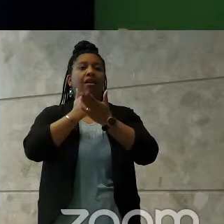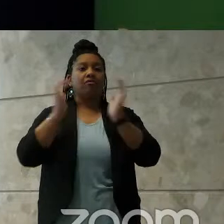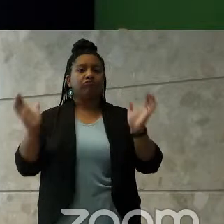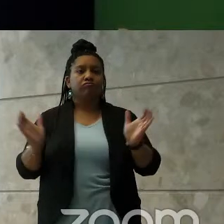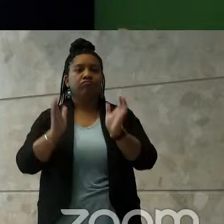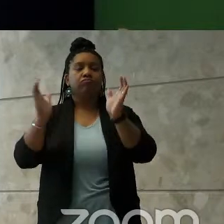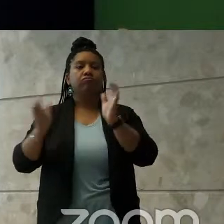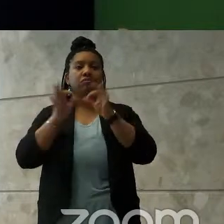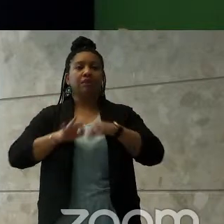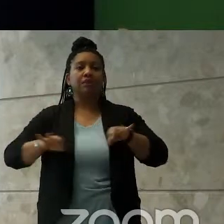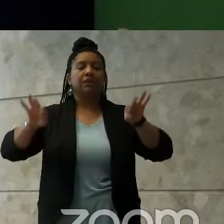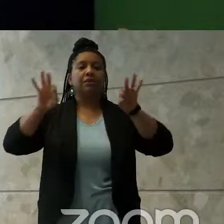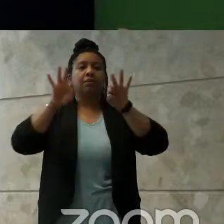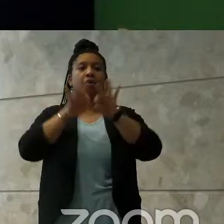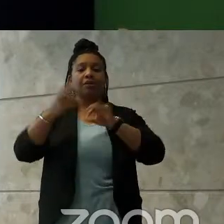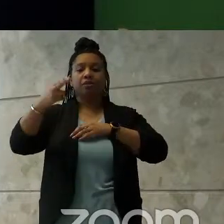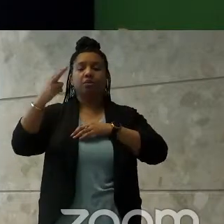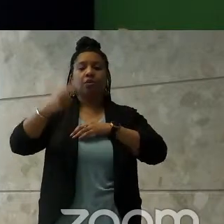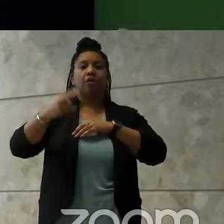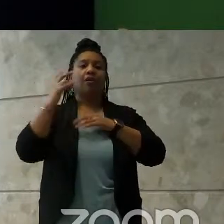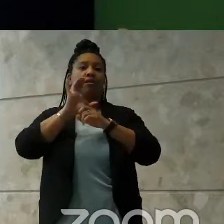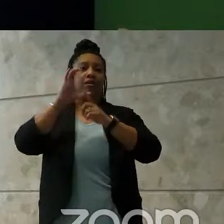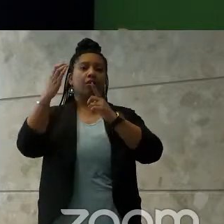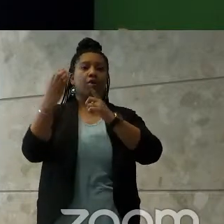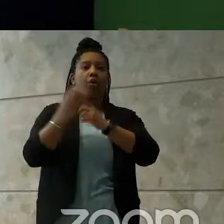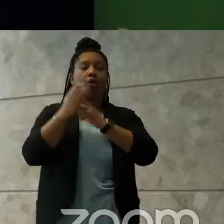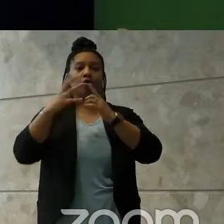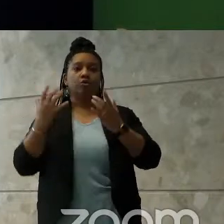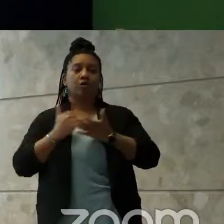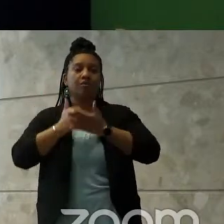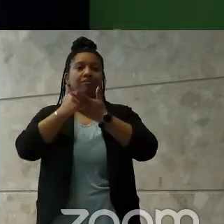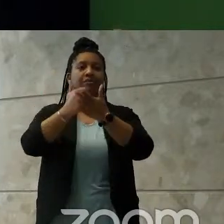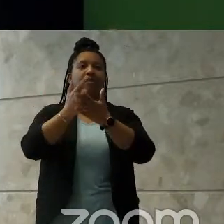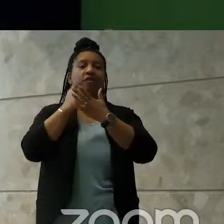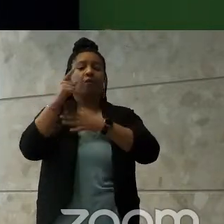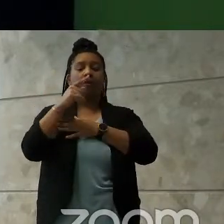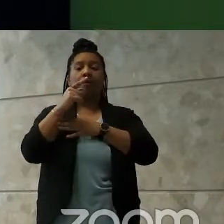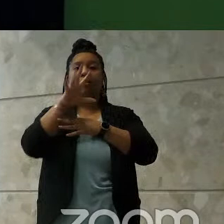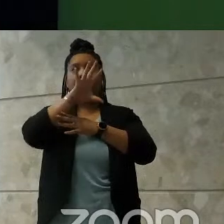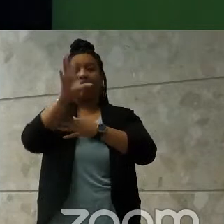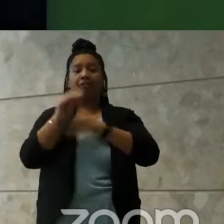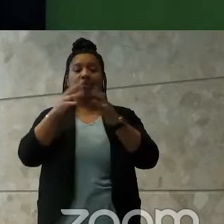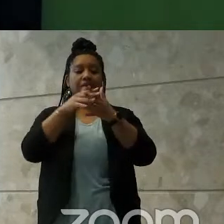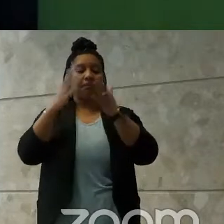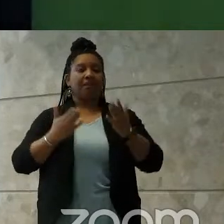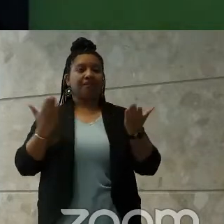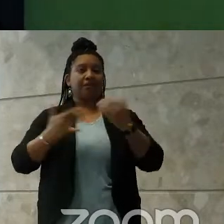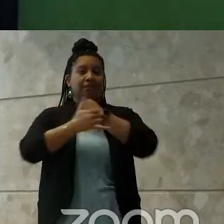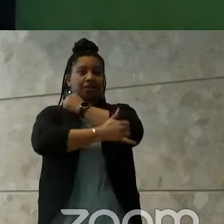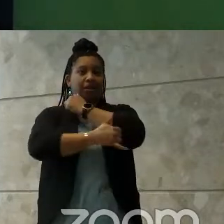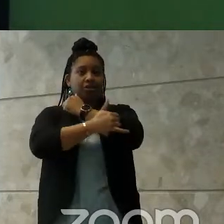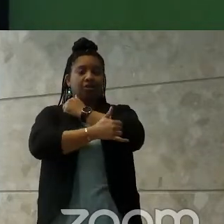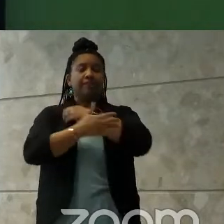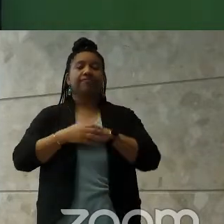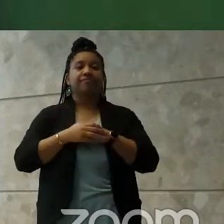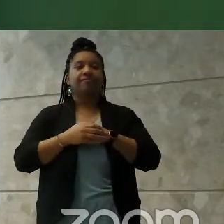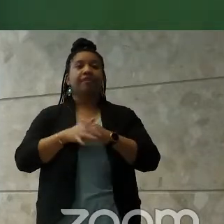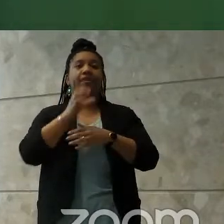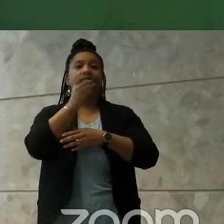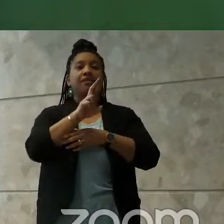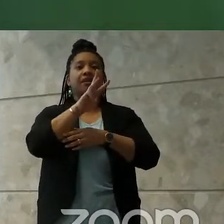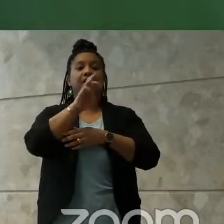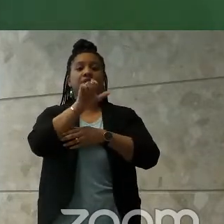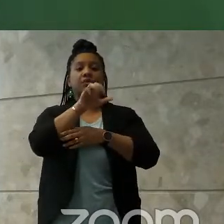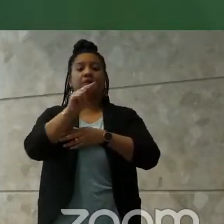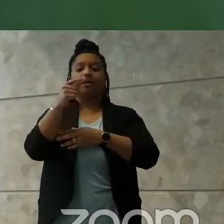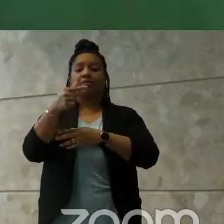cultural reflections about the contributions of African Americans in this country. As many of you know, Dr. William G. Anderson led our college